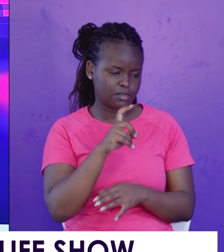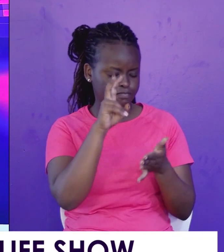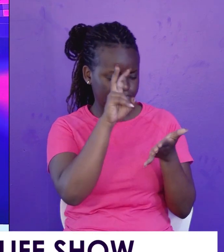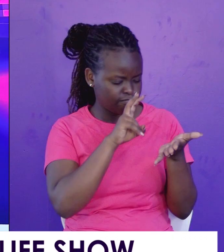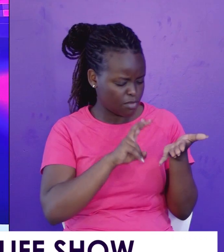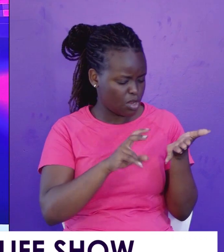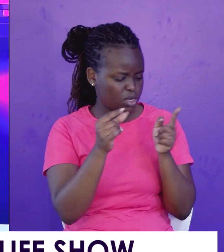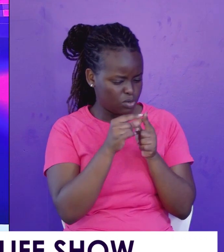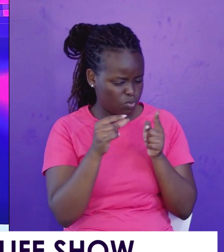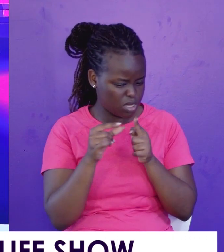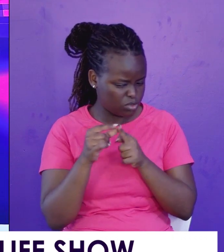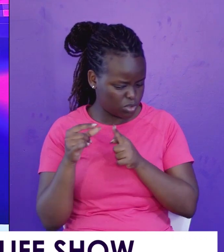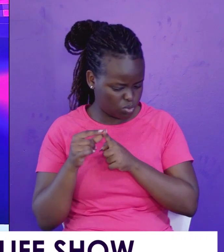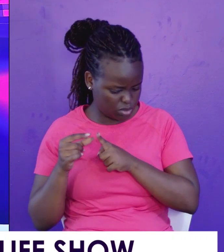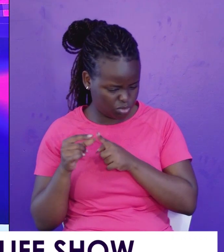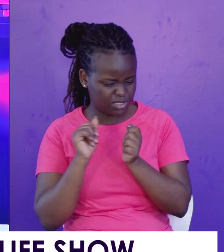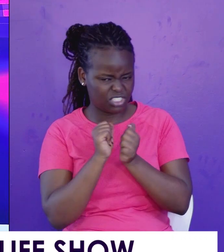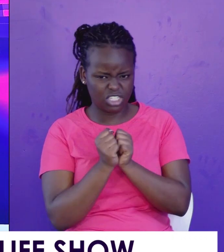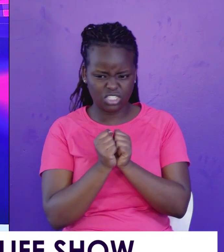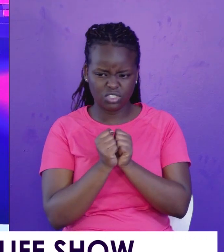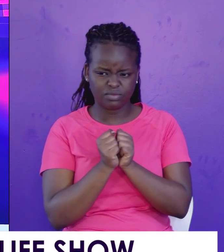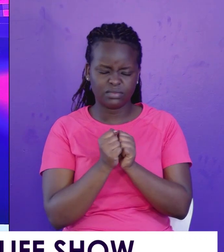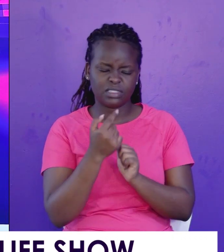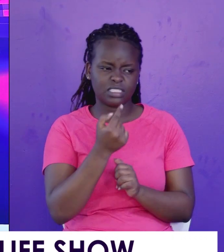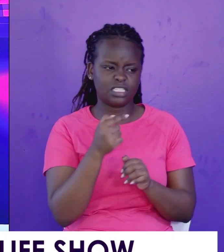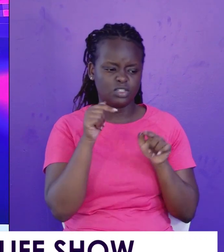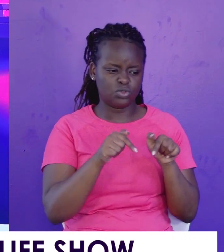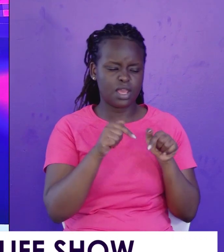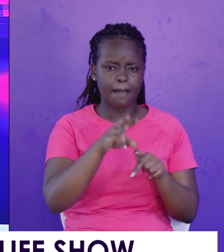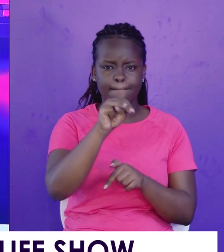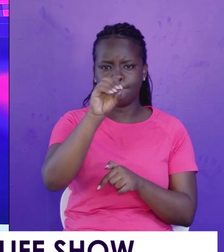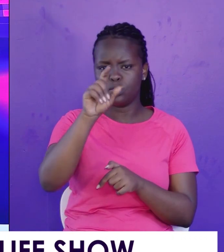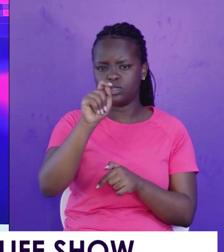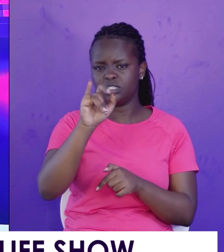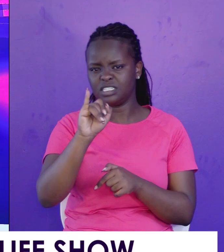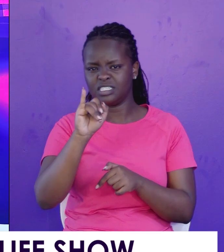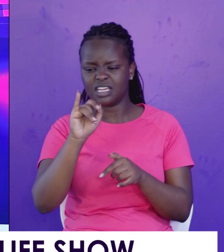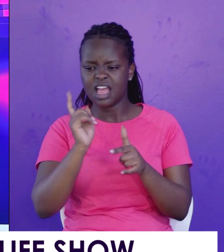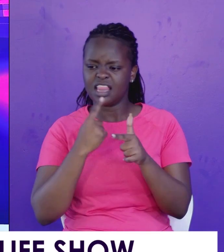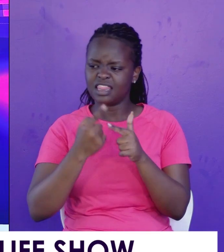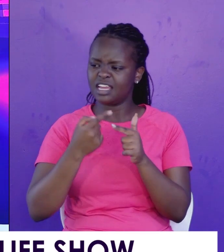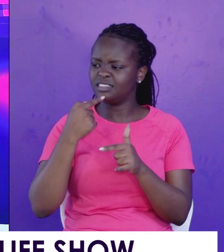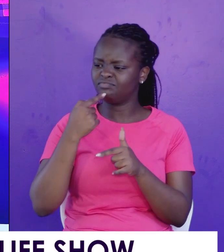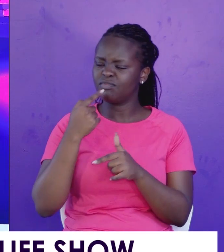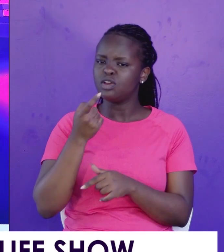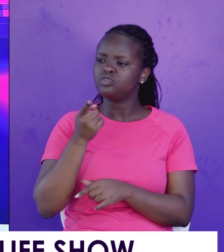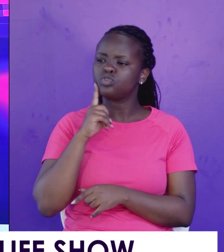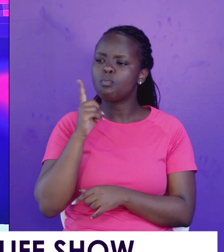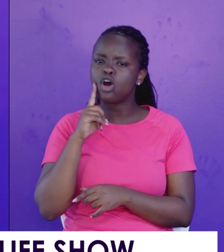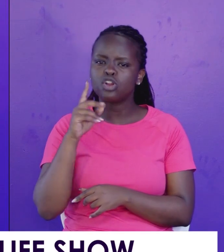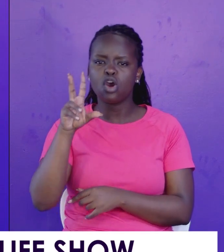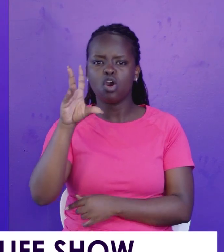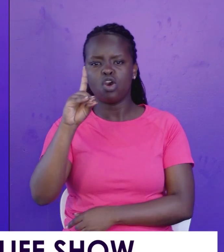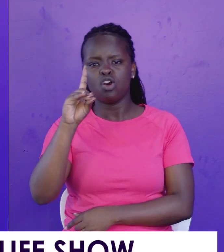that it doesn't change overnight. You're sleeping today, you have said Moti, and tomorrow it is Dinga. Yes, and who